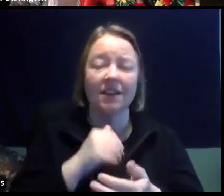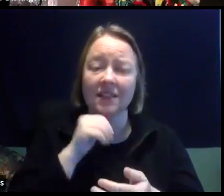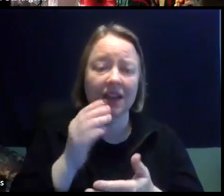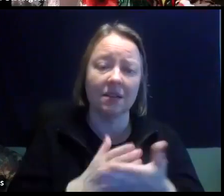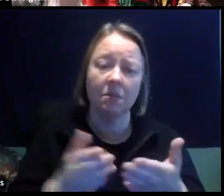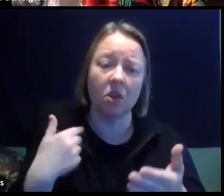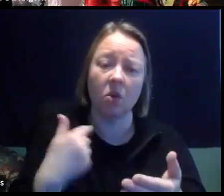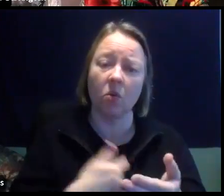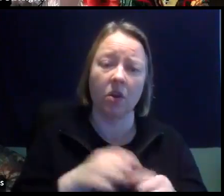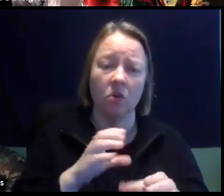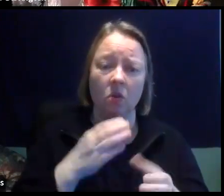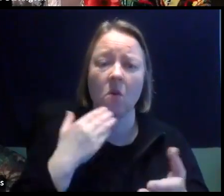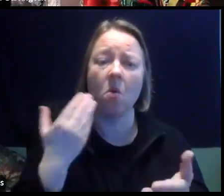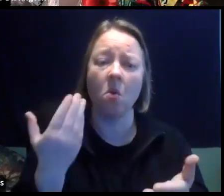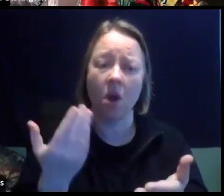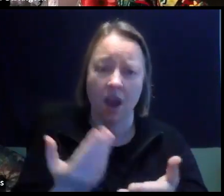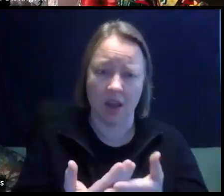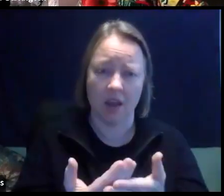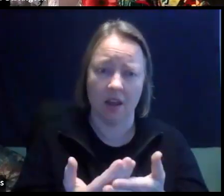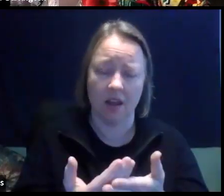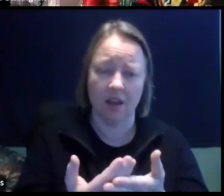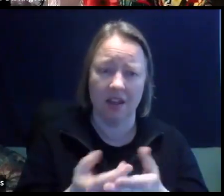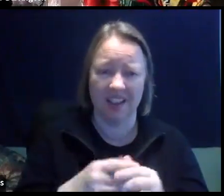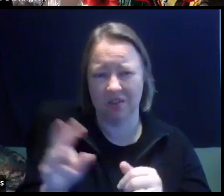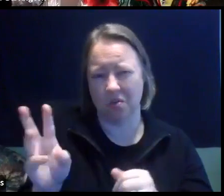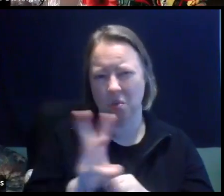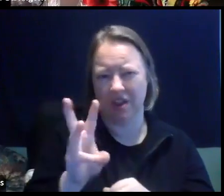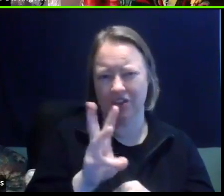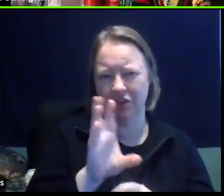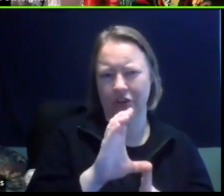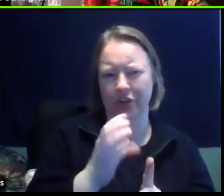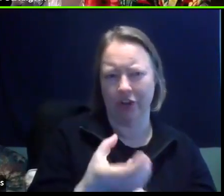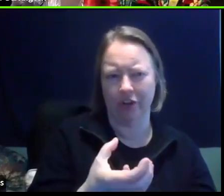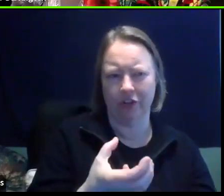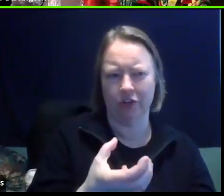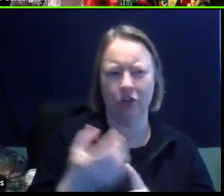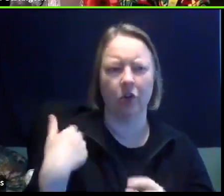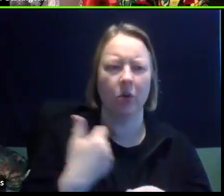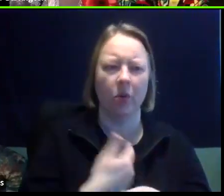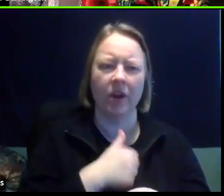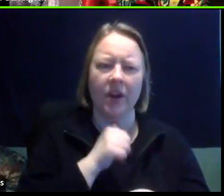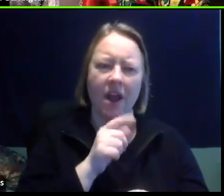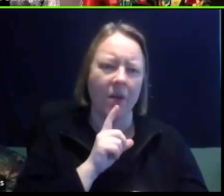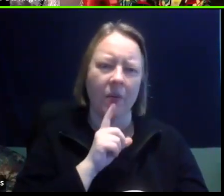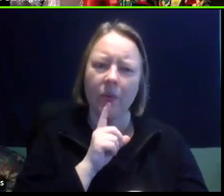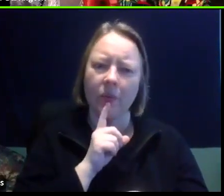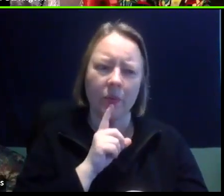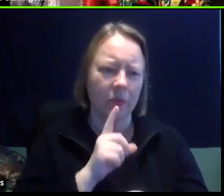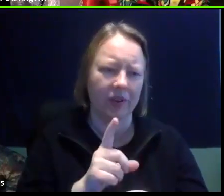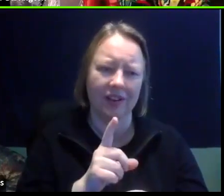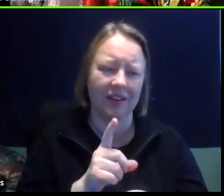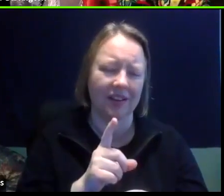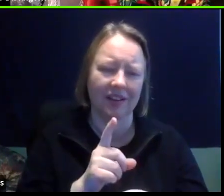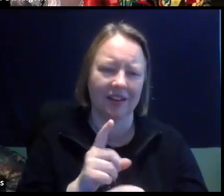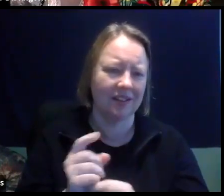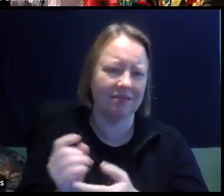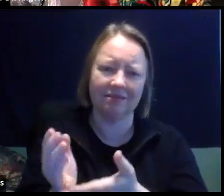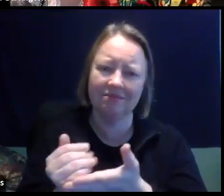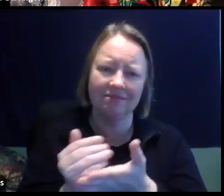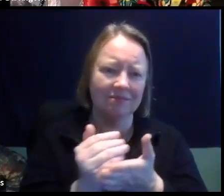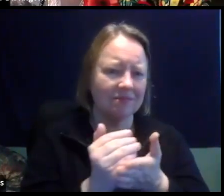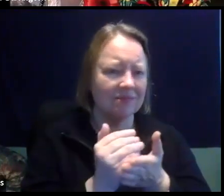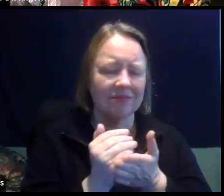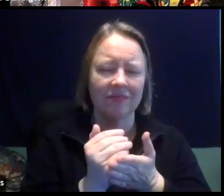really do well in Westernized cultures. We're not really collectivists. And